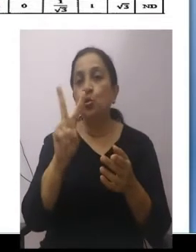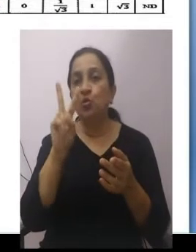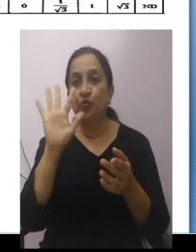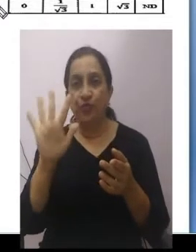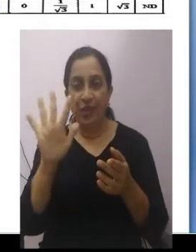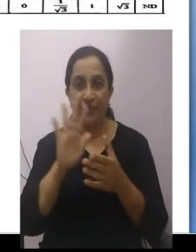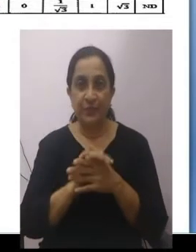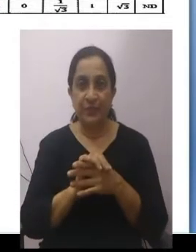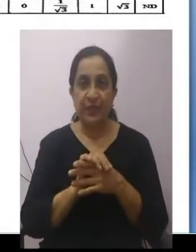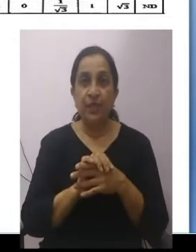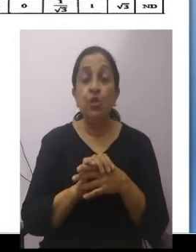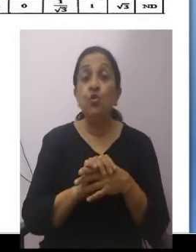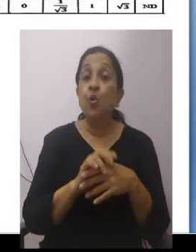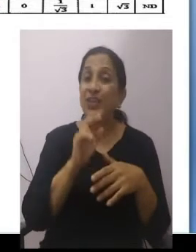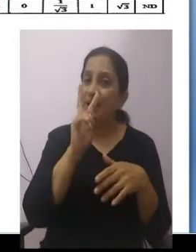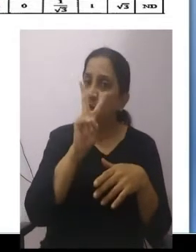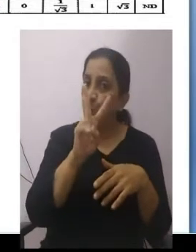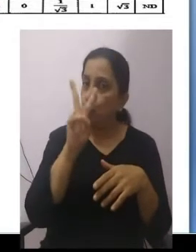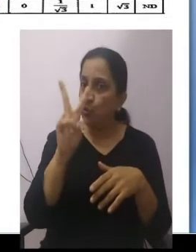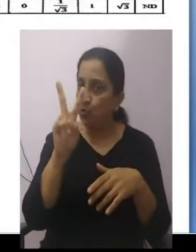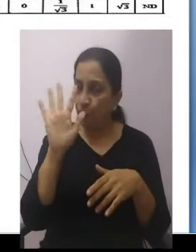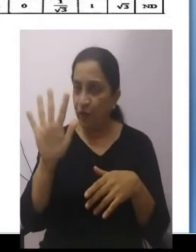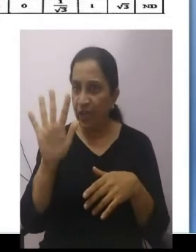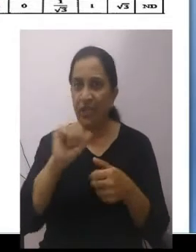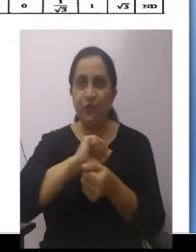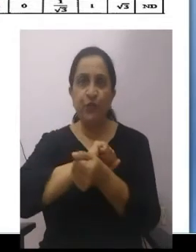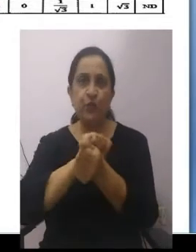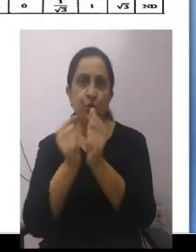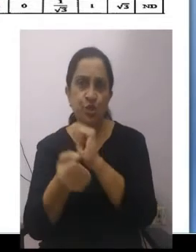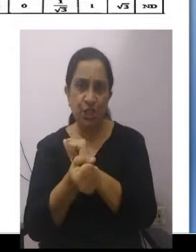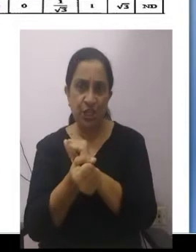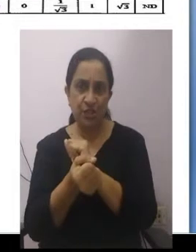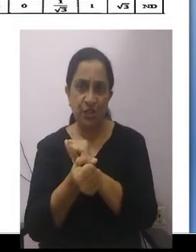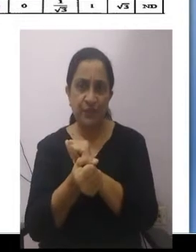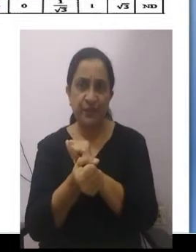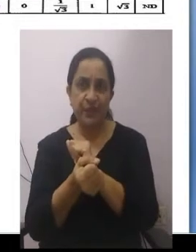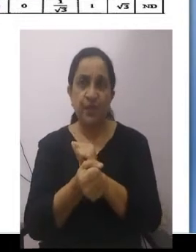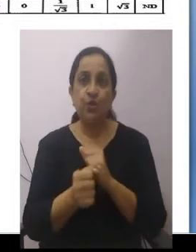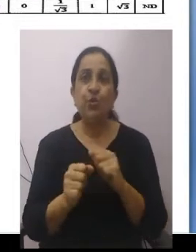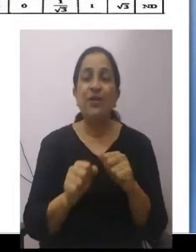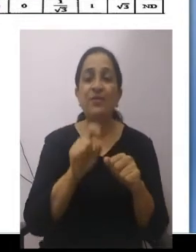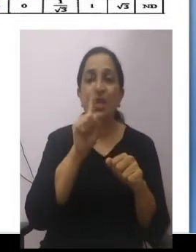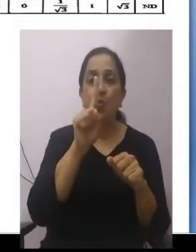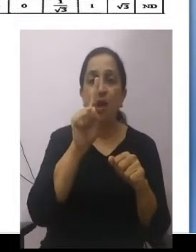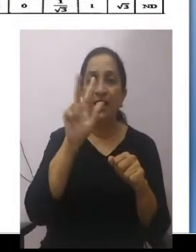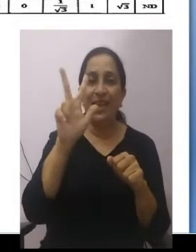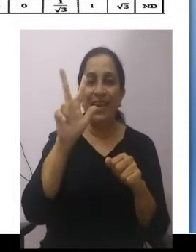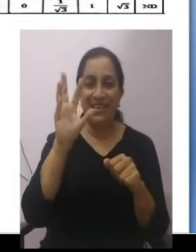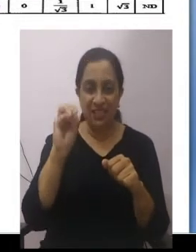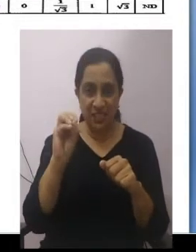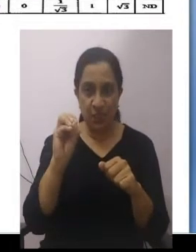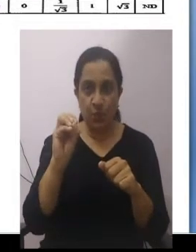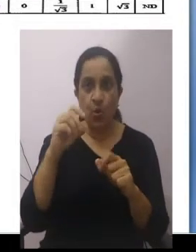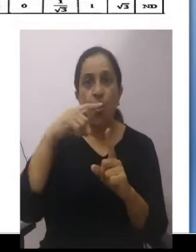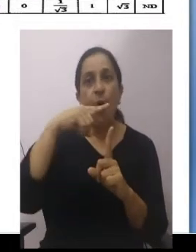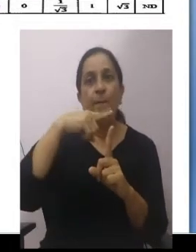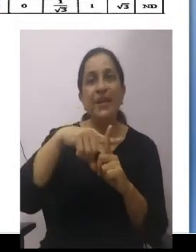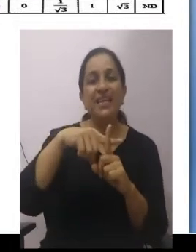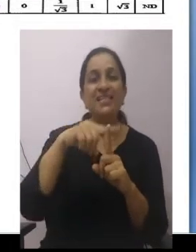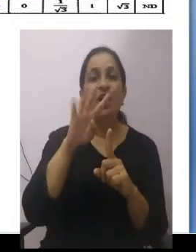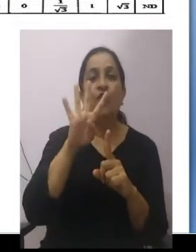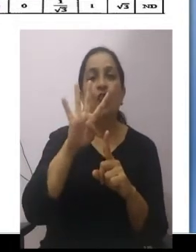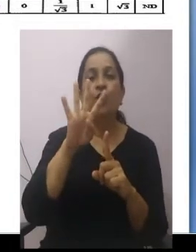ways. 225 degrees you have to convert to 180 plus something, that is 180 plus